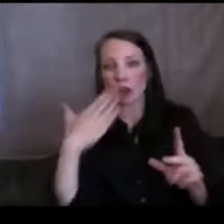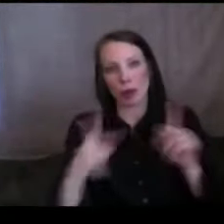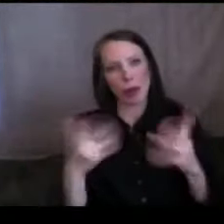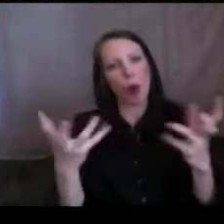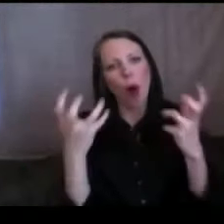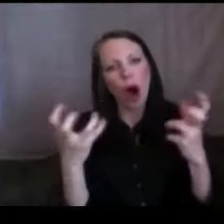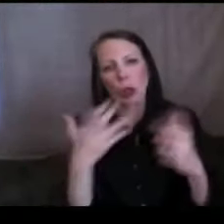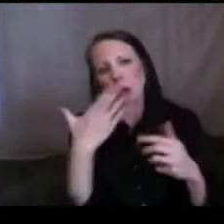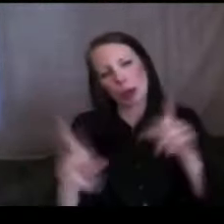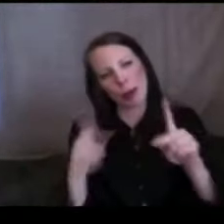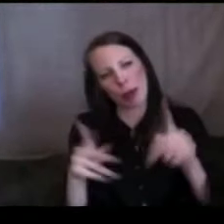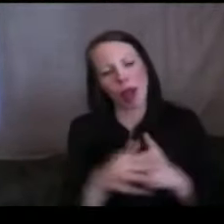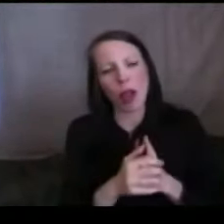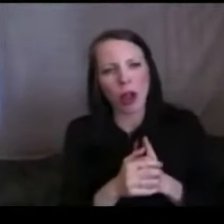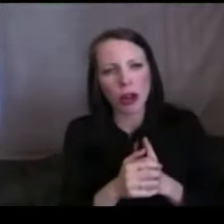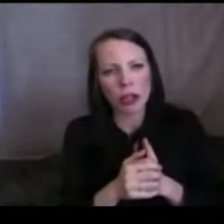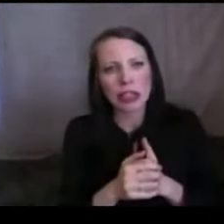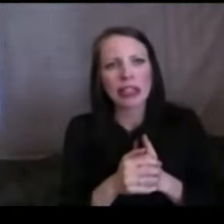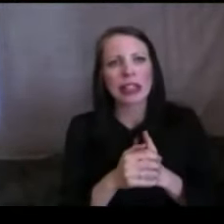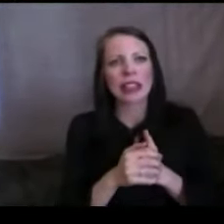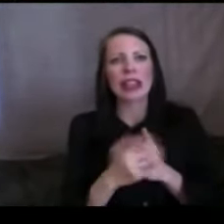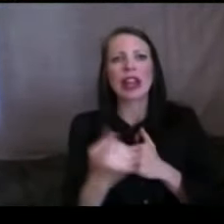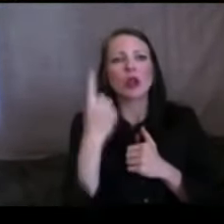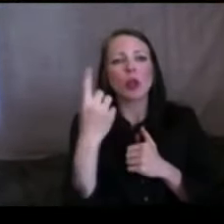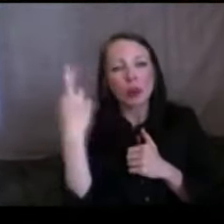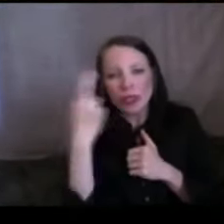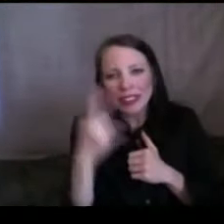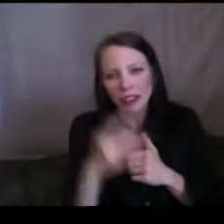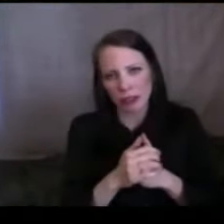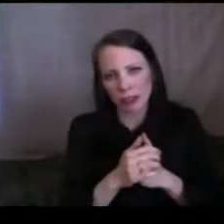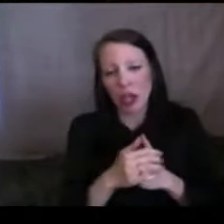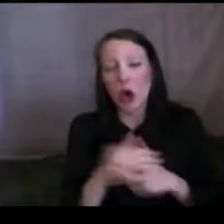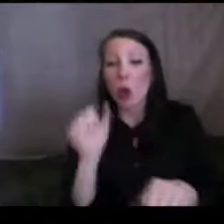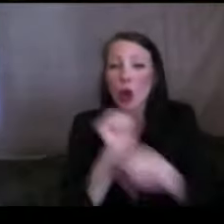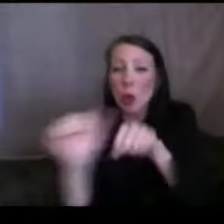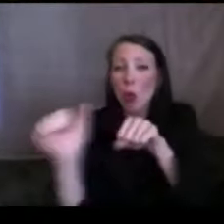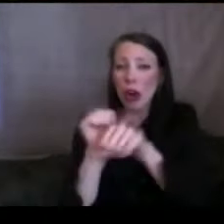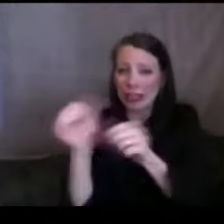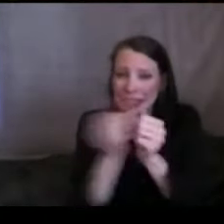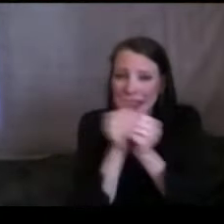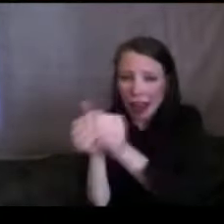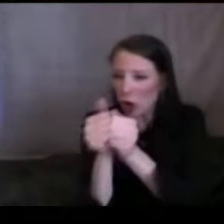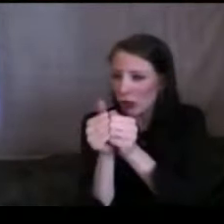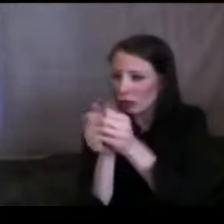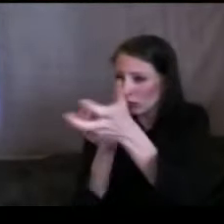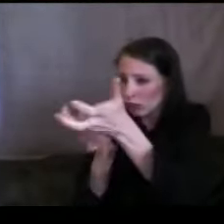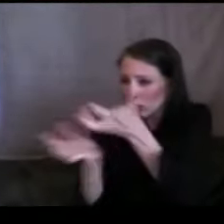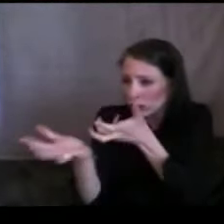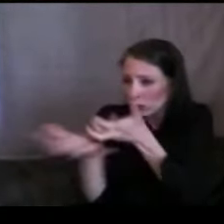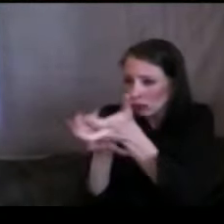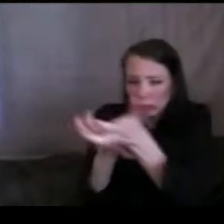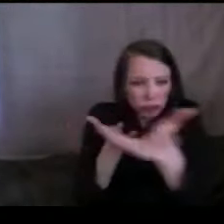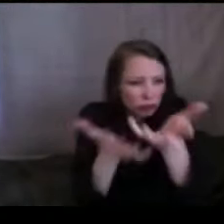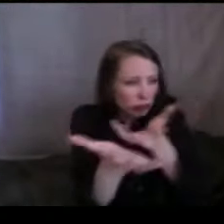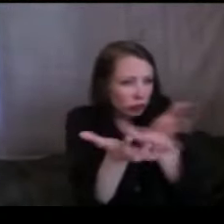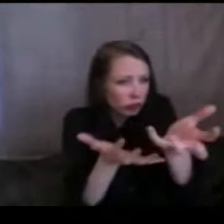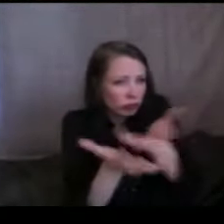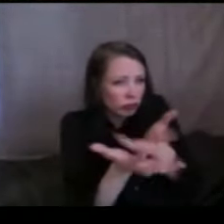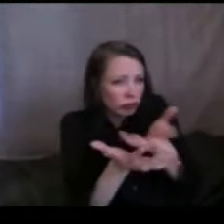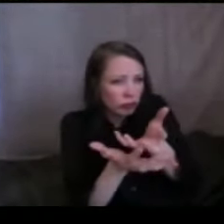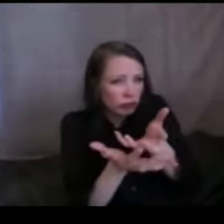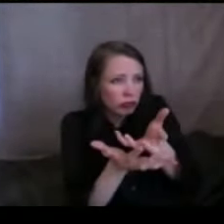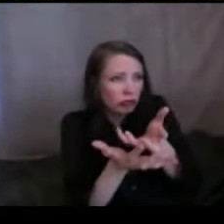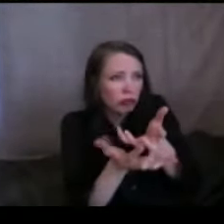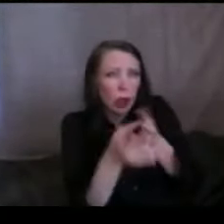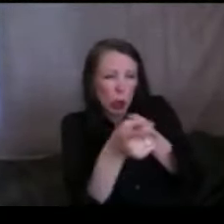so that's one of the reasons. And when we work with them is, we don't treat them like